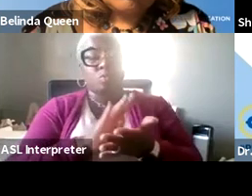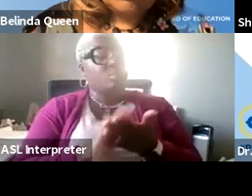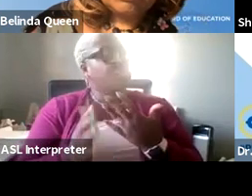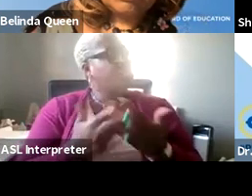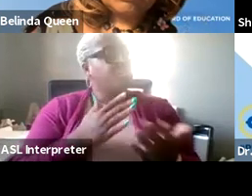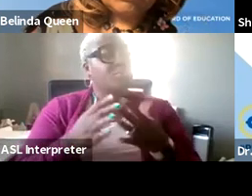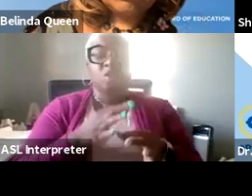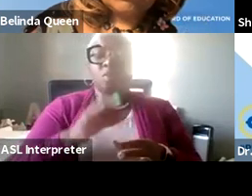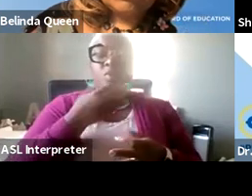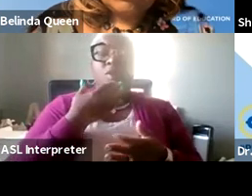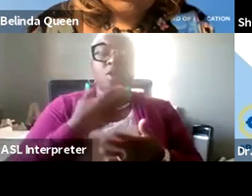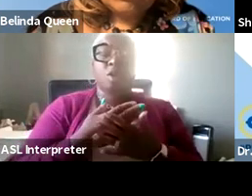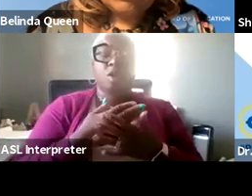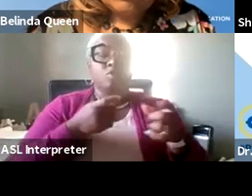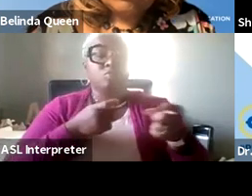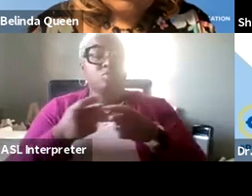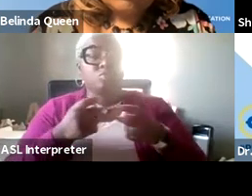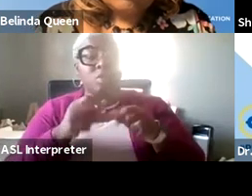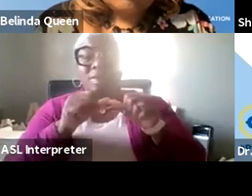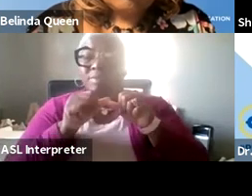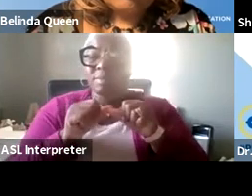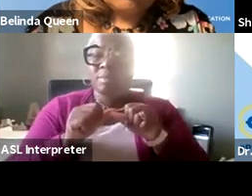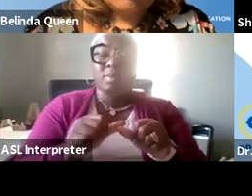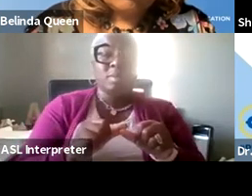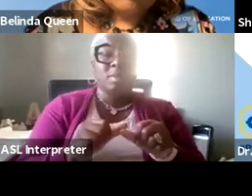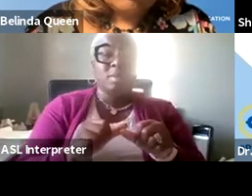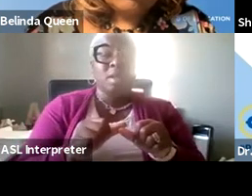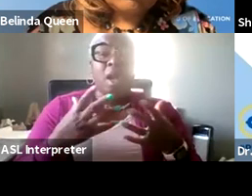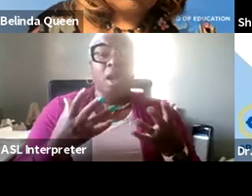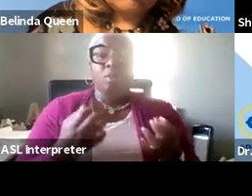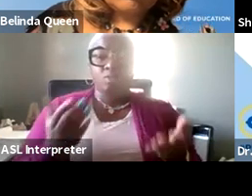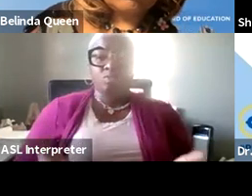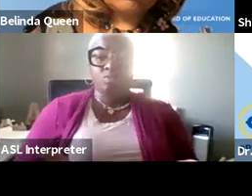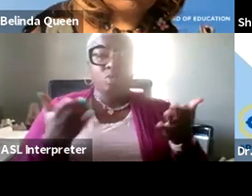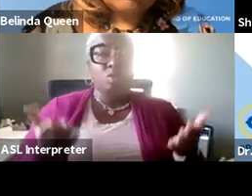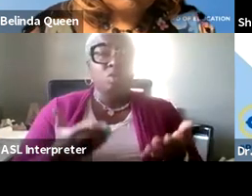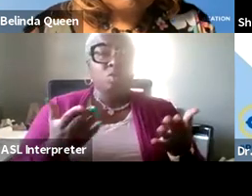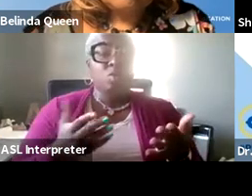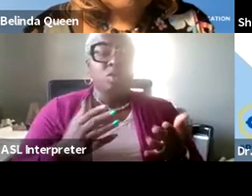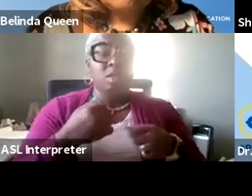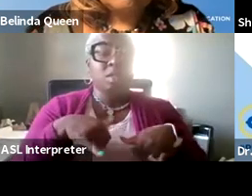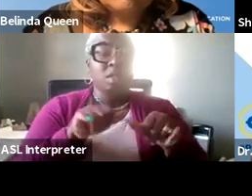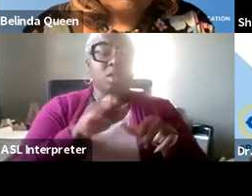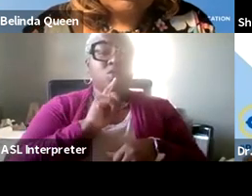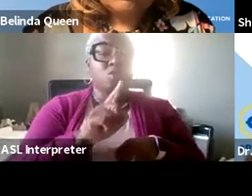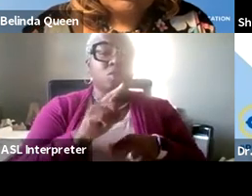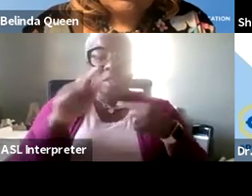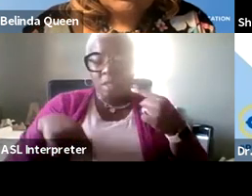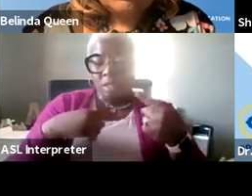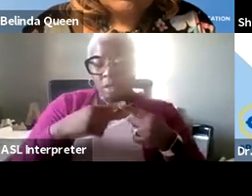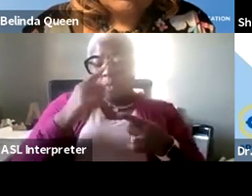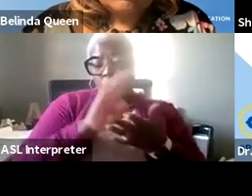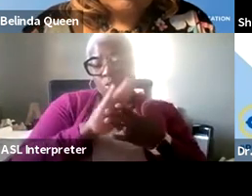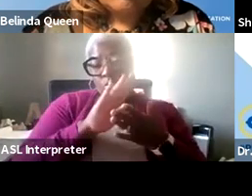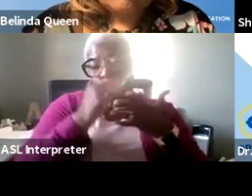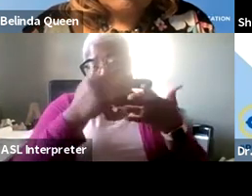spirit of good governance and consistency, I'd like to urge you to stay true to the Cycle One schools list,